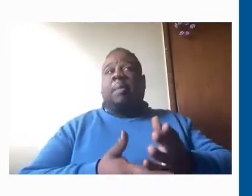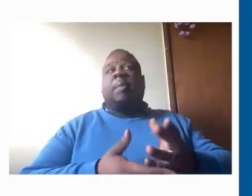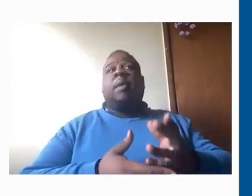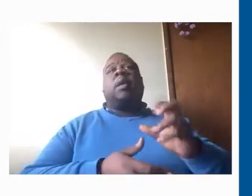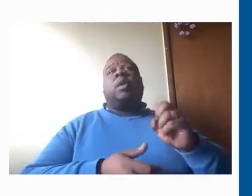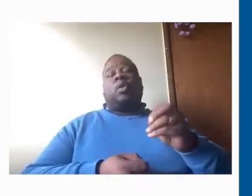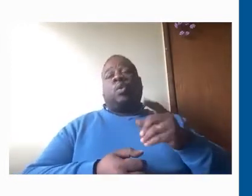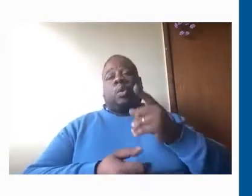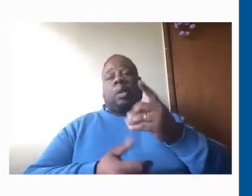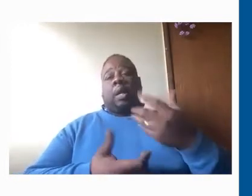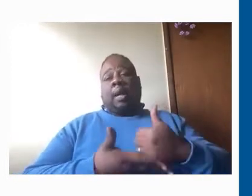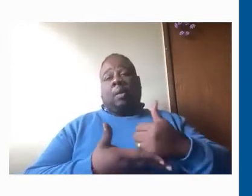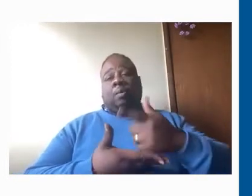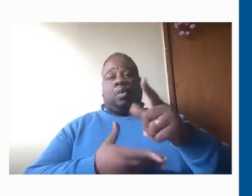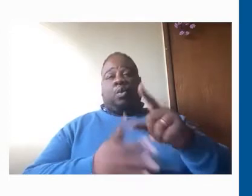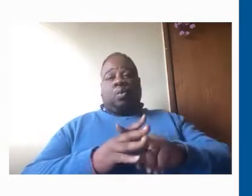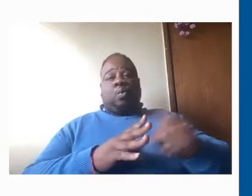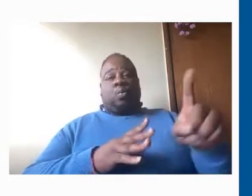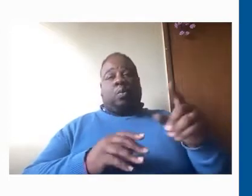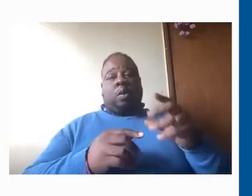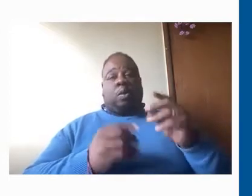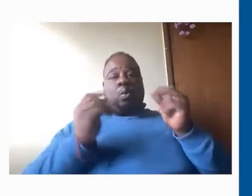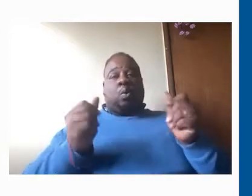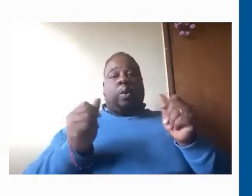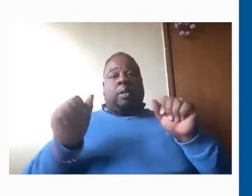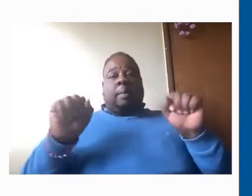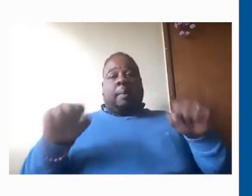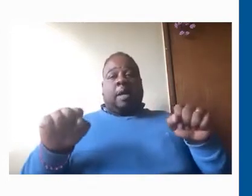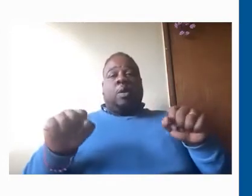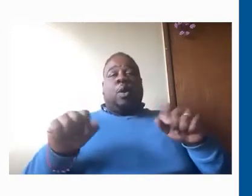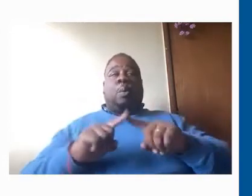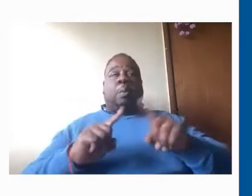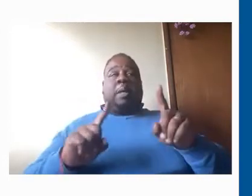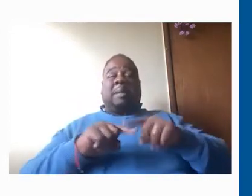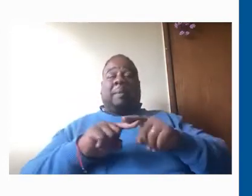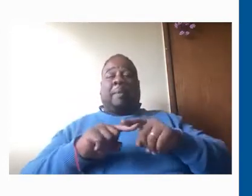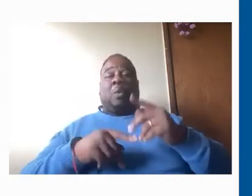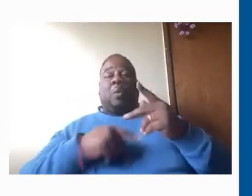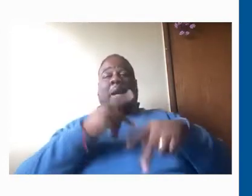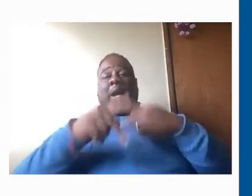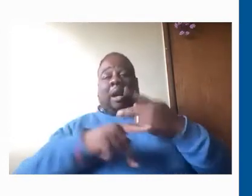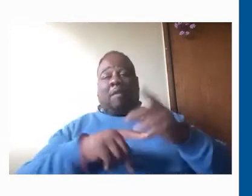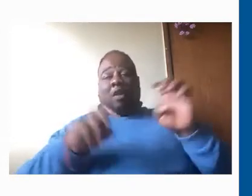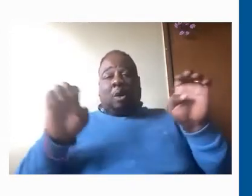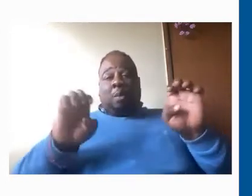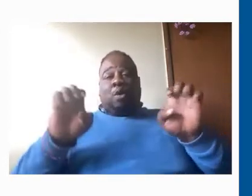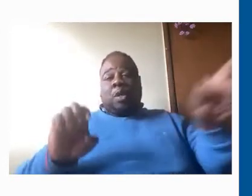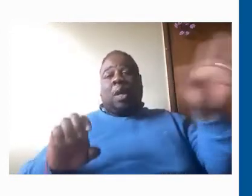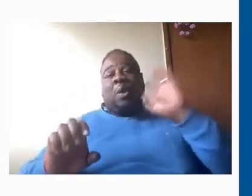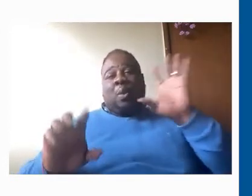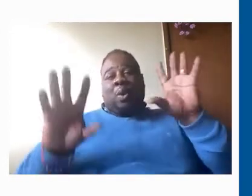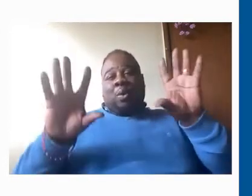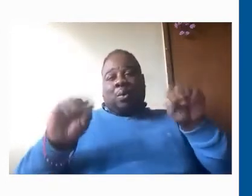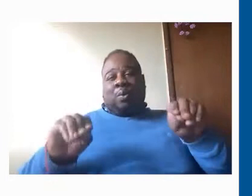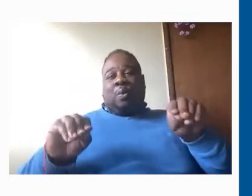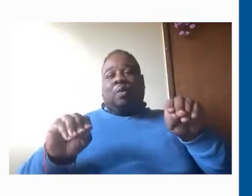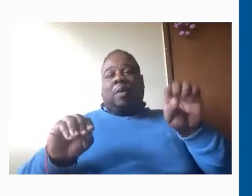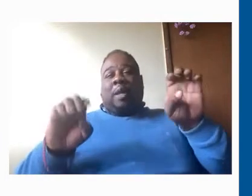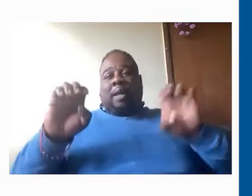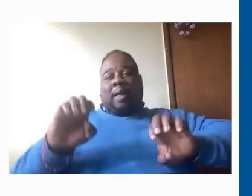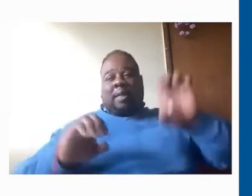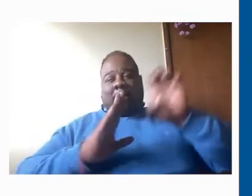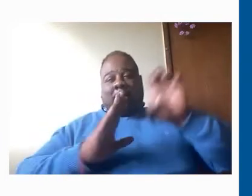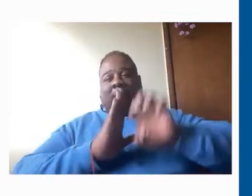But, elevators, they are going to be shut down with certain emergencies. So that's something to consider.